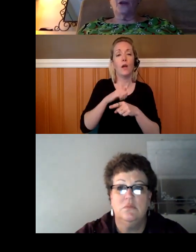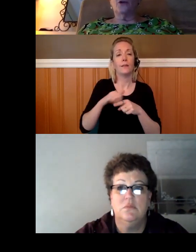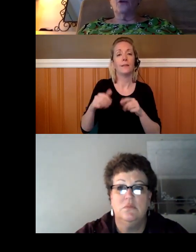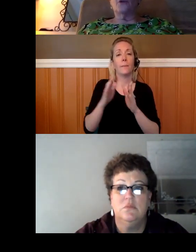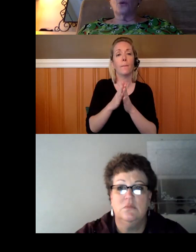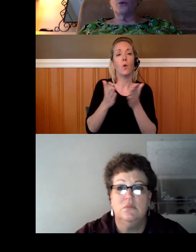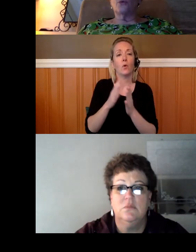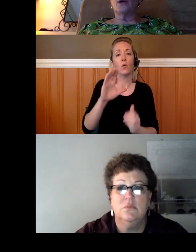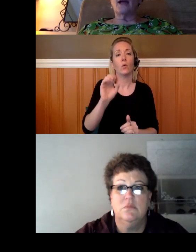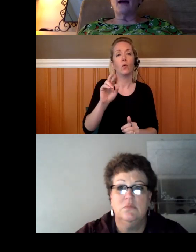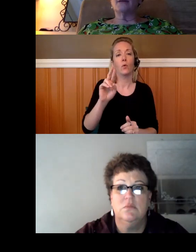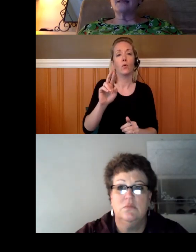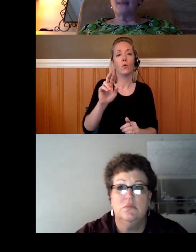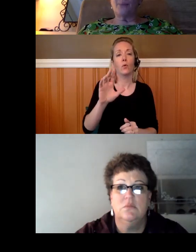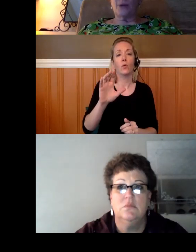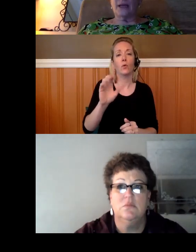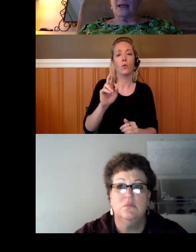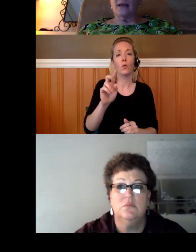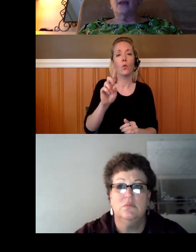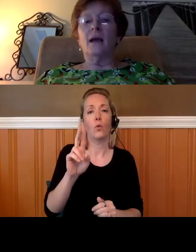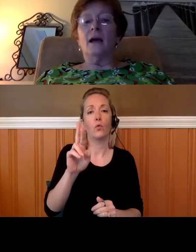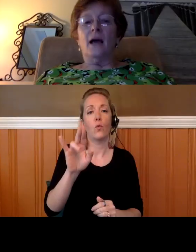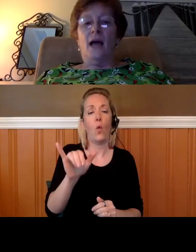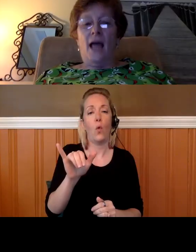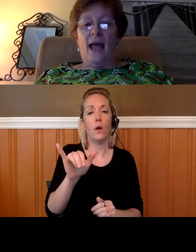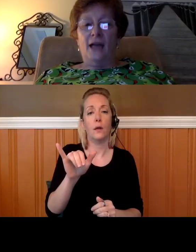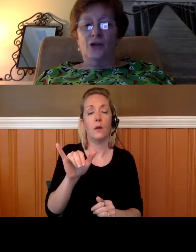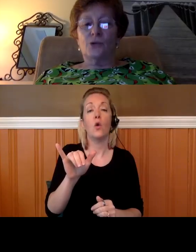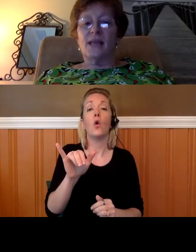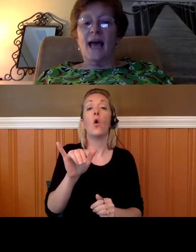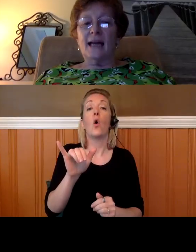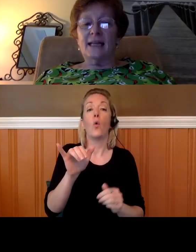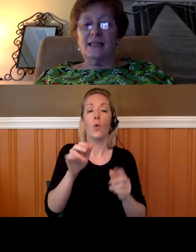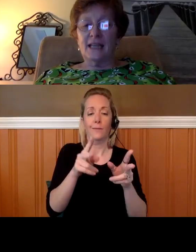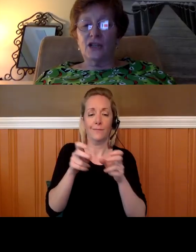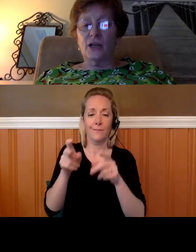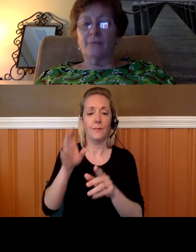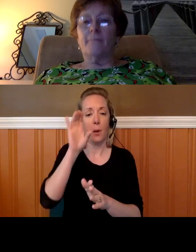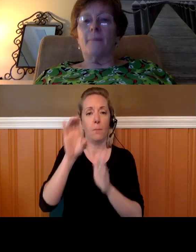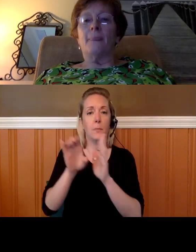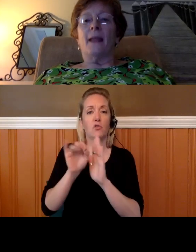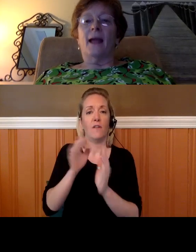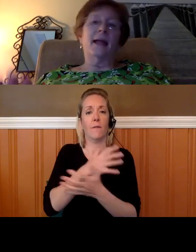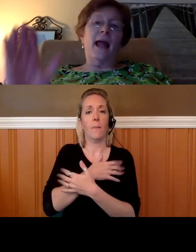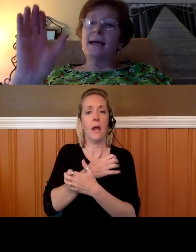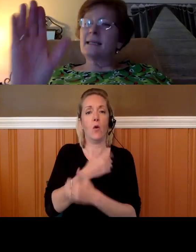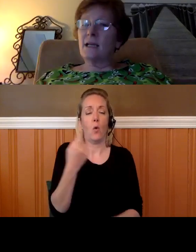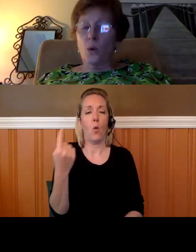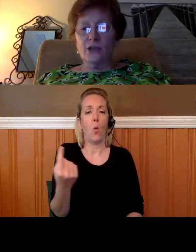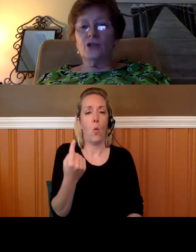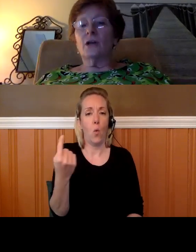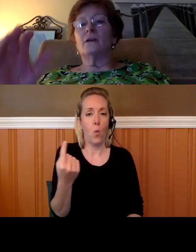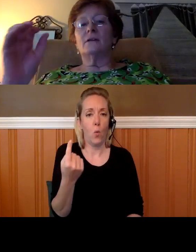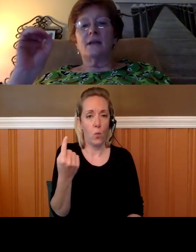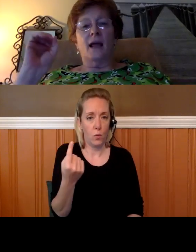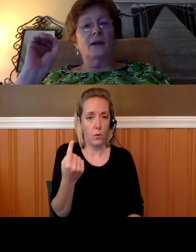of corduroy out separately and used that in teaching and asking